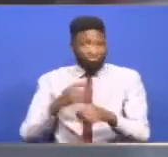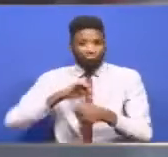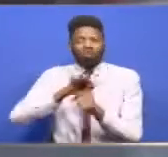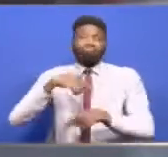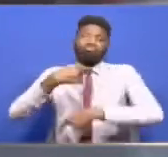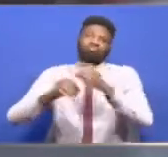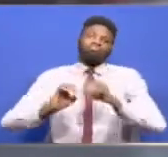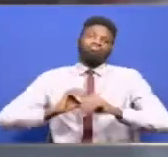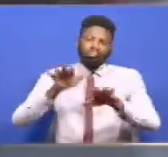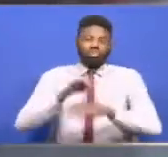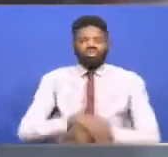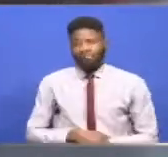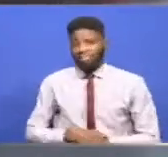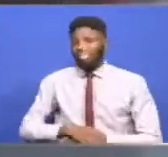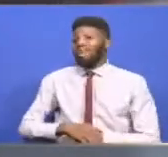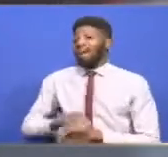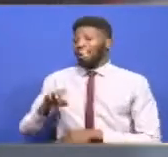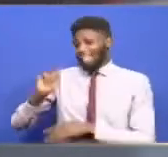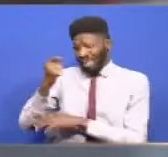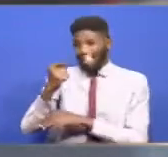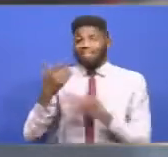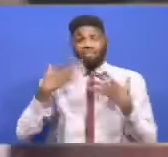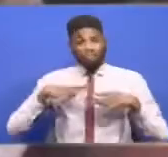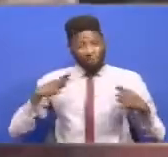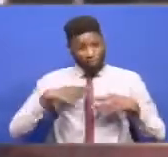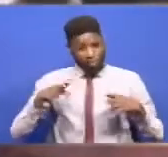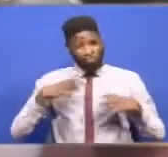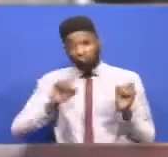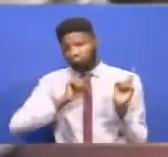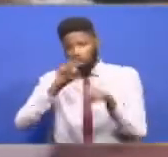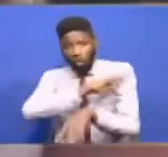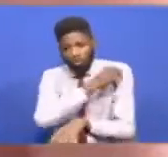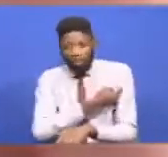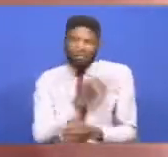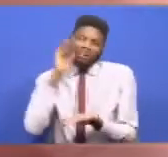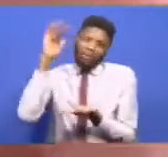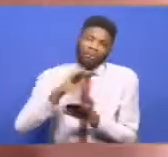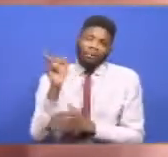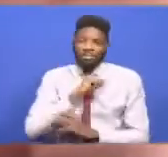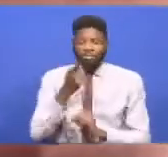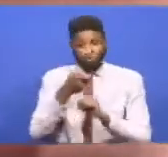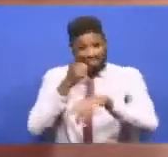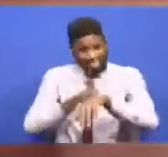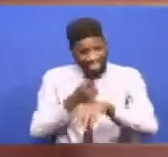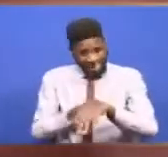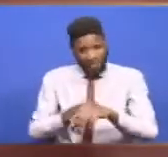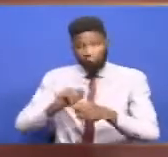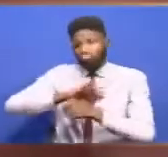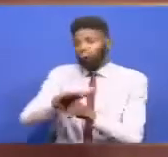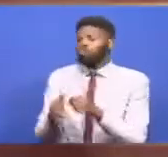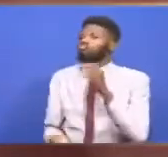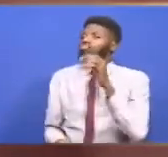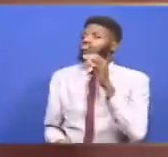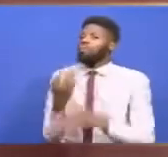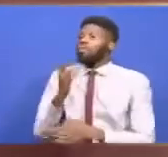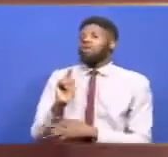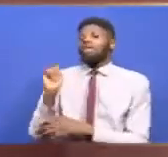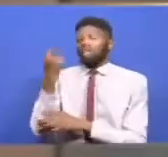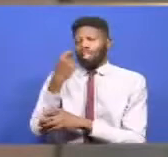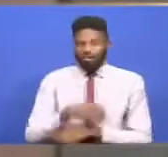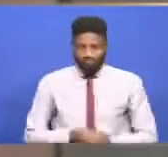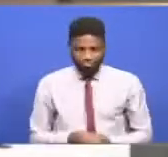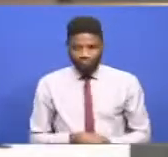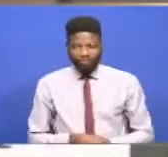witnessed a reduction in the number of people accessing health facilities ever since the first case of COVID-19 was